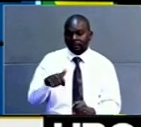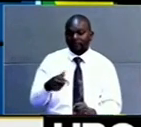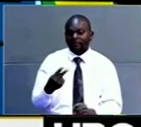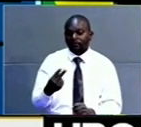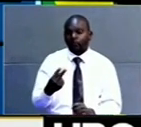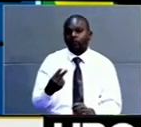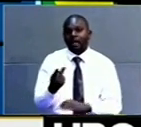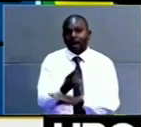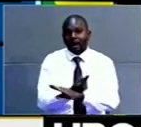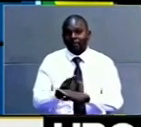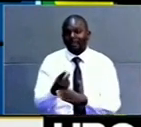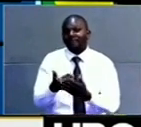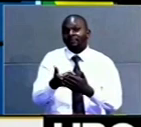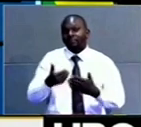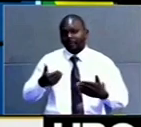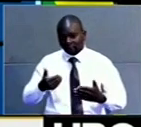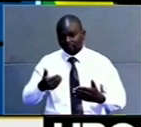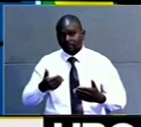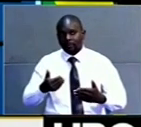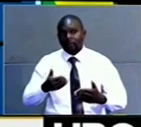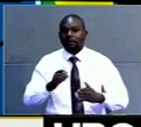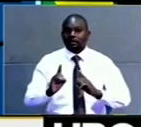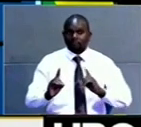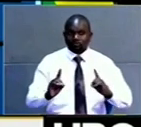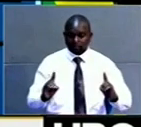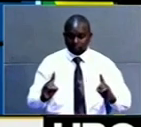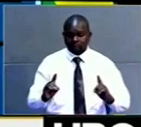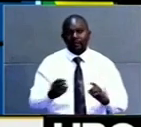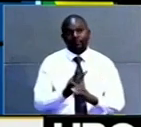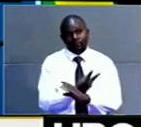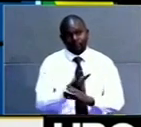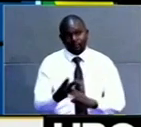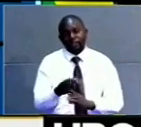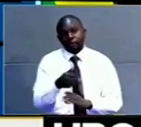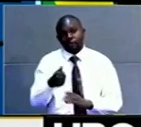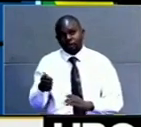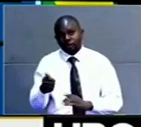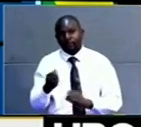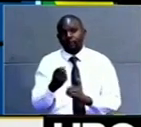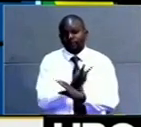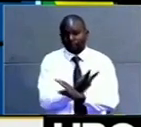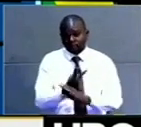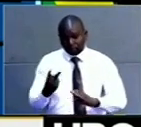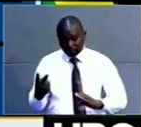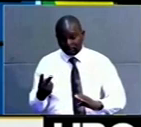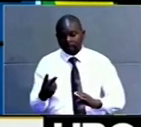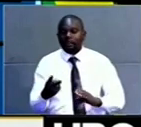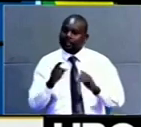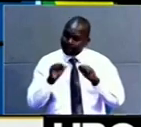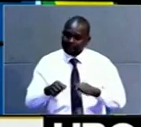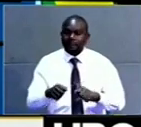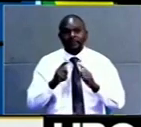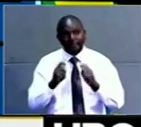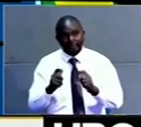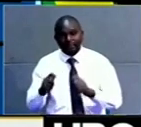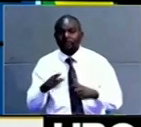before. This test will expire in 14 days, so every 14 days they must test the players.